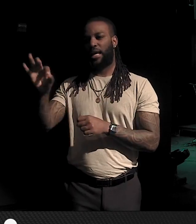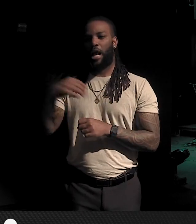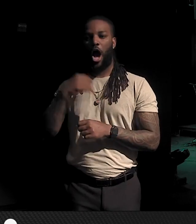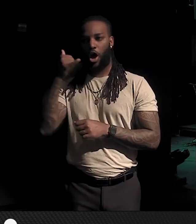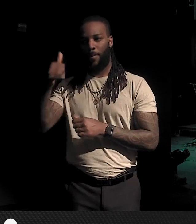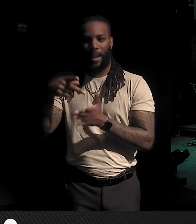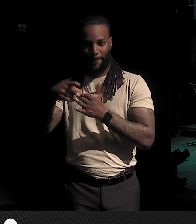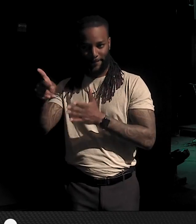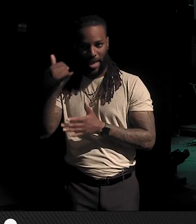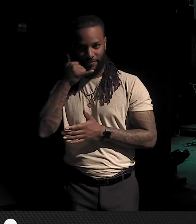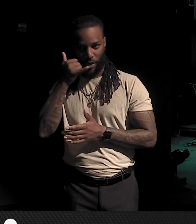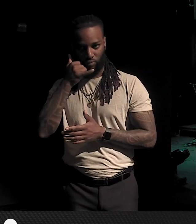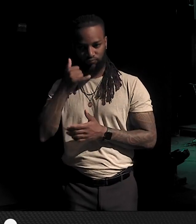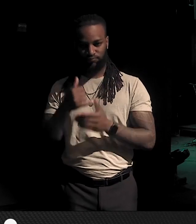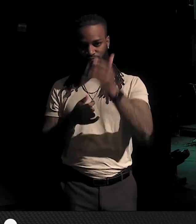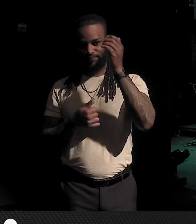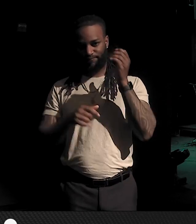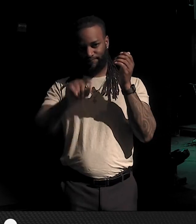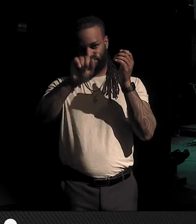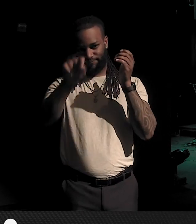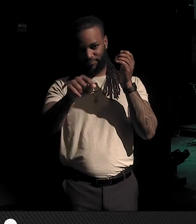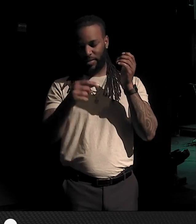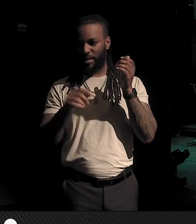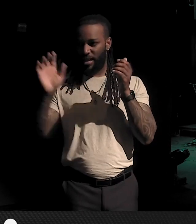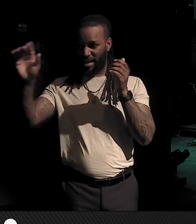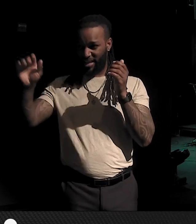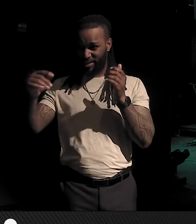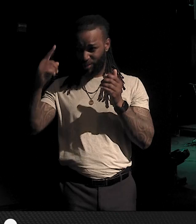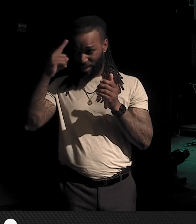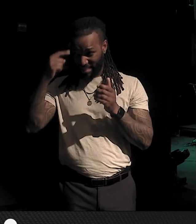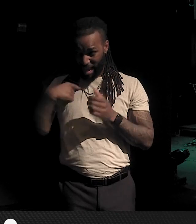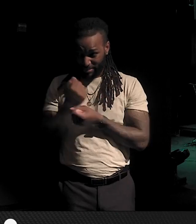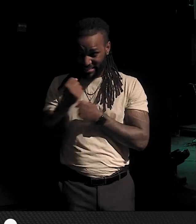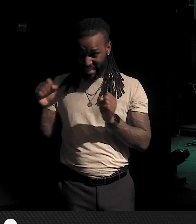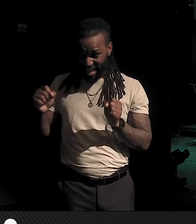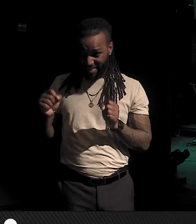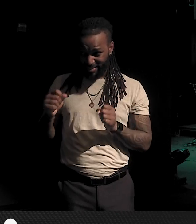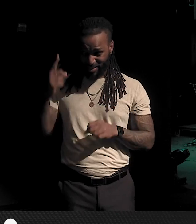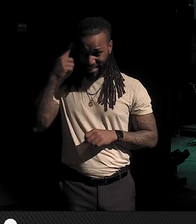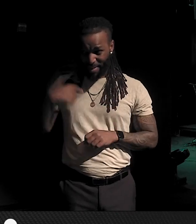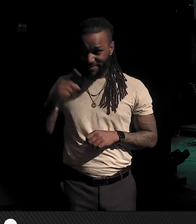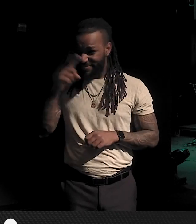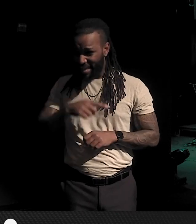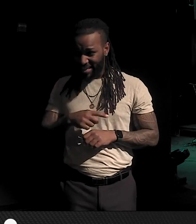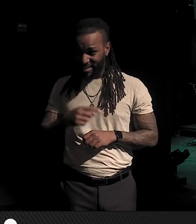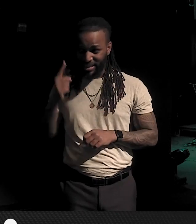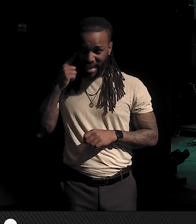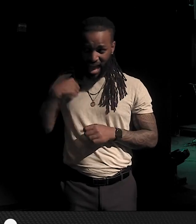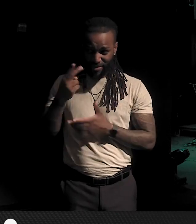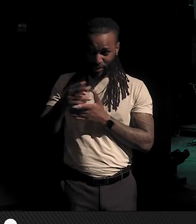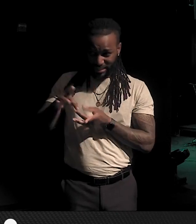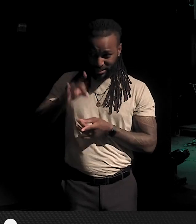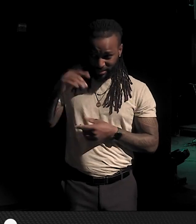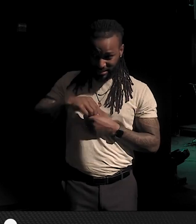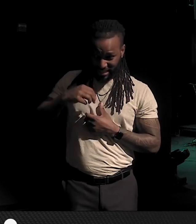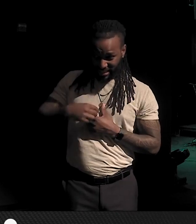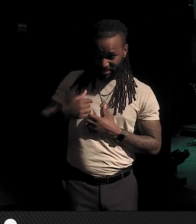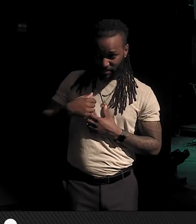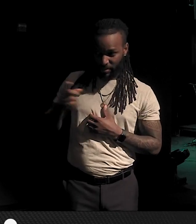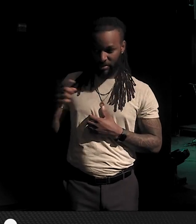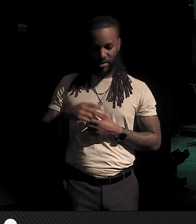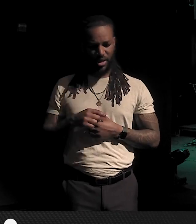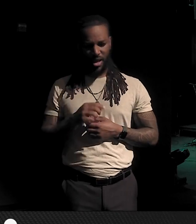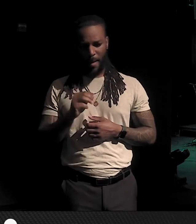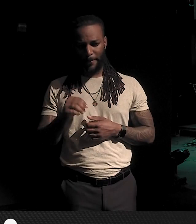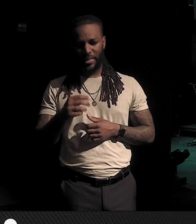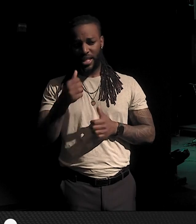and I said, like, hey, do you think I'm saved? Do you think I have the Holy Spirit? And he said, every